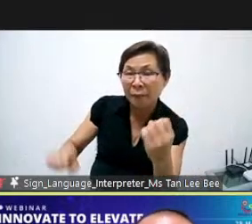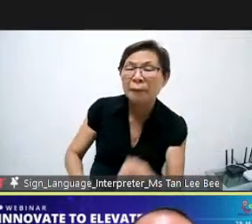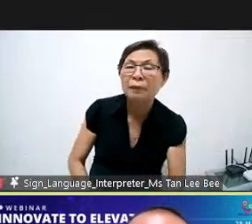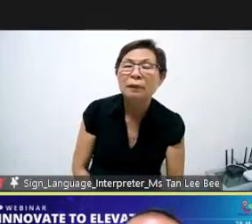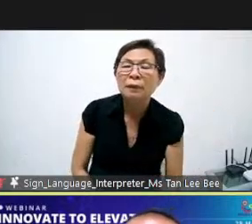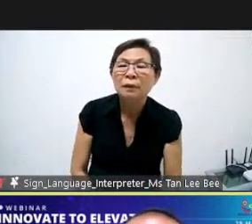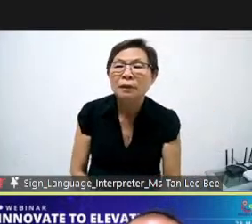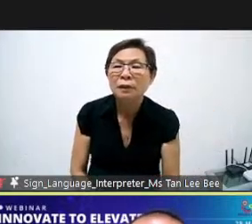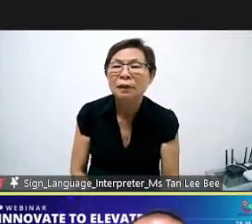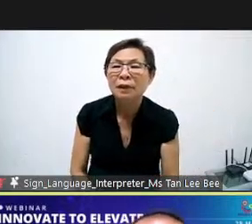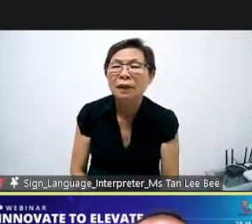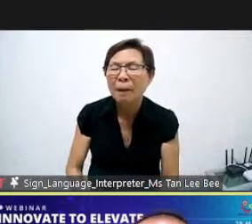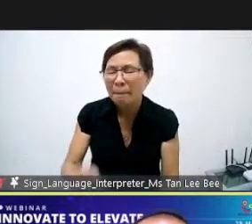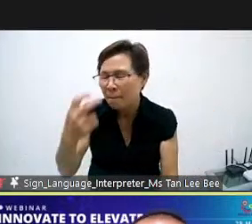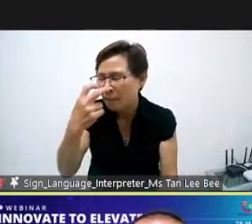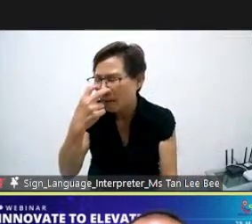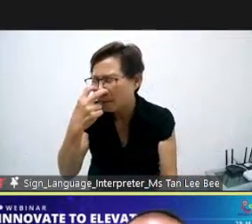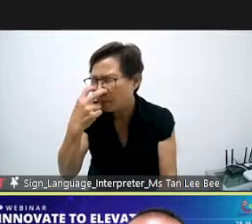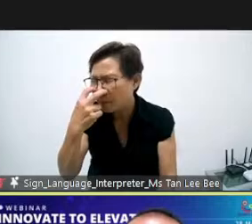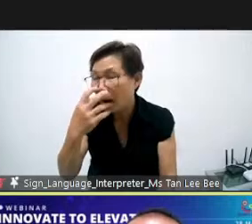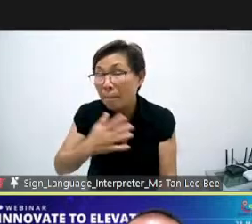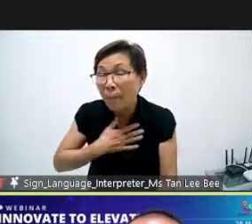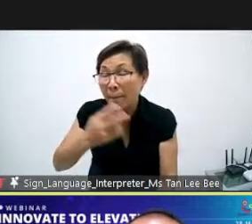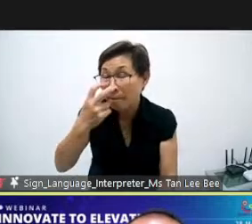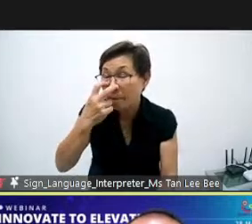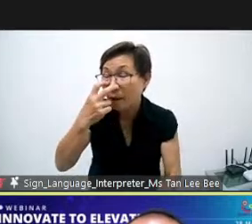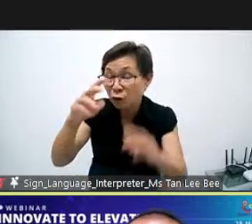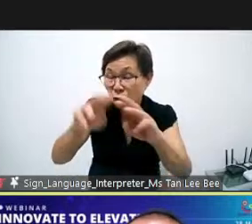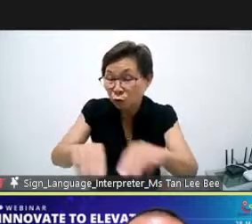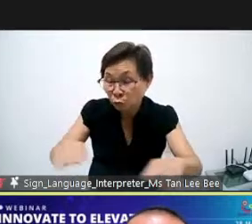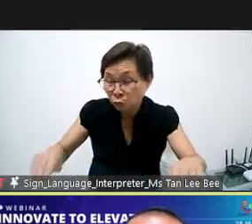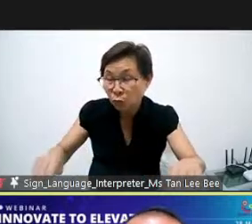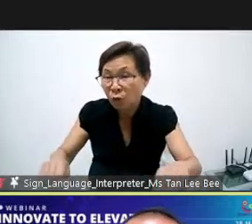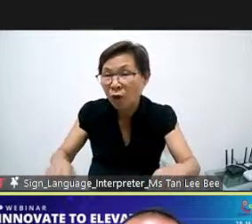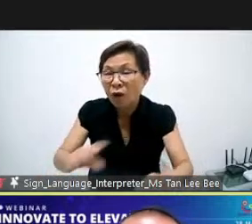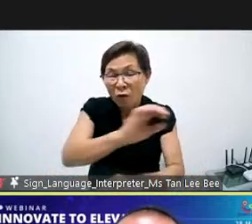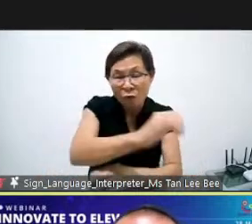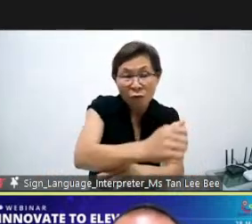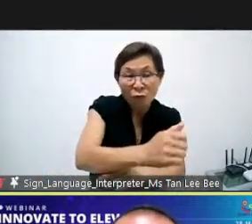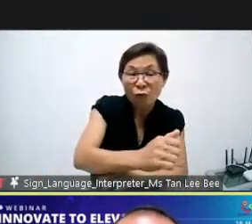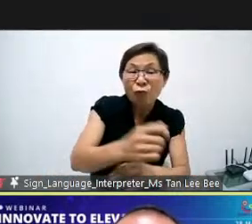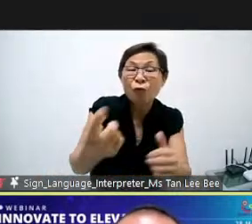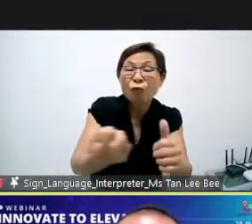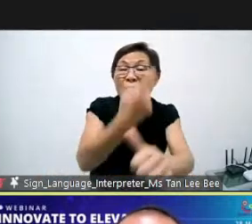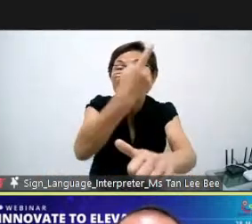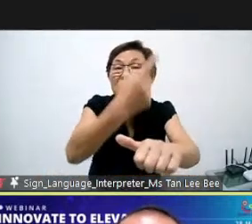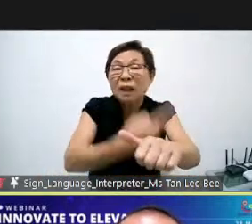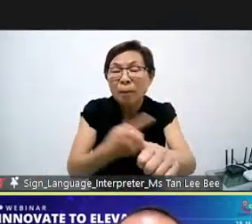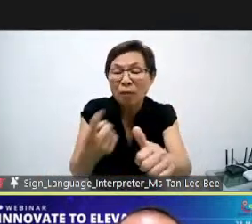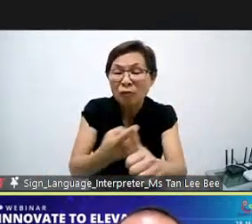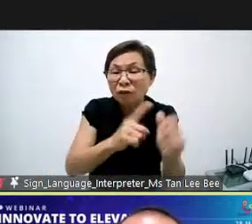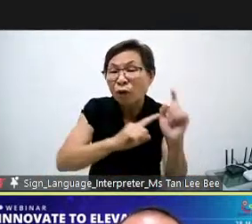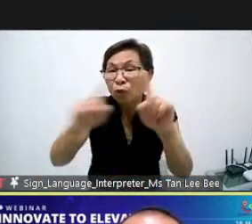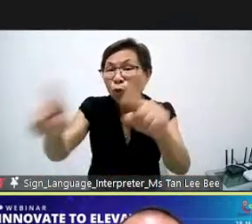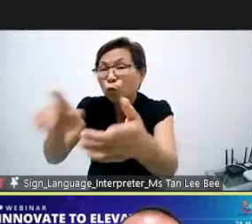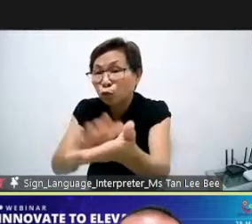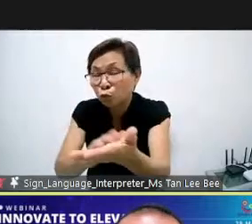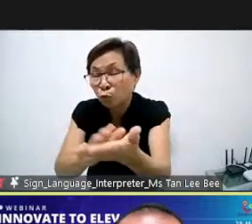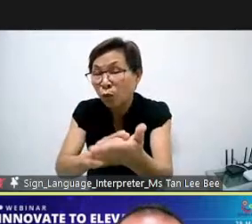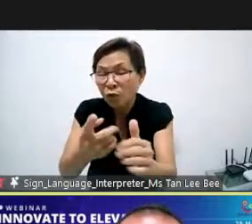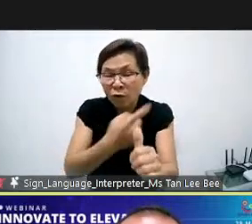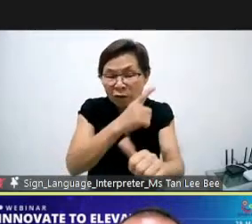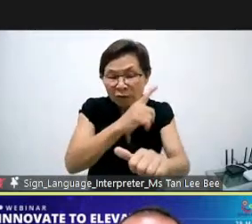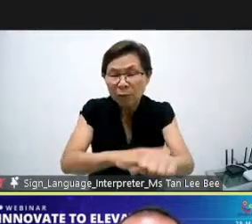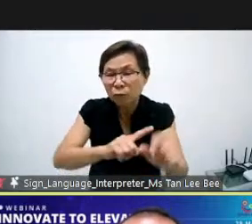my blind boy, my blind student, for the first time he went to school and then he's want